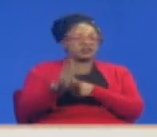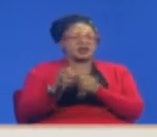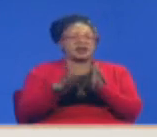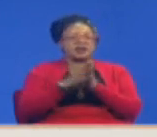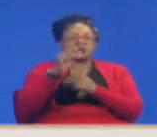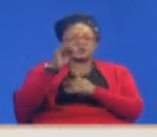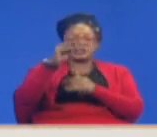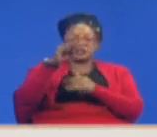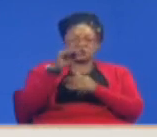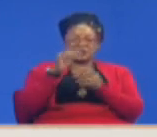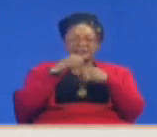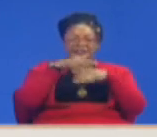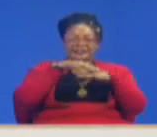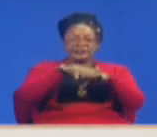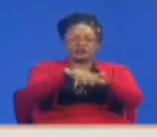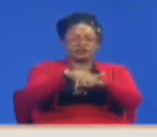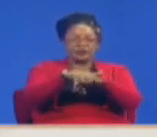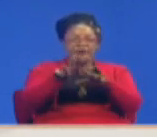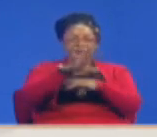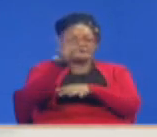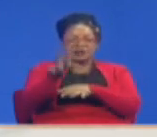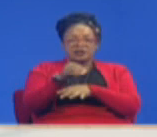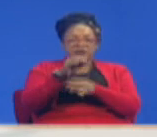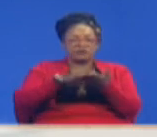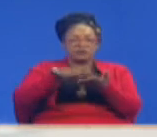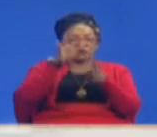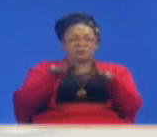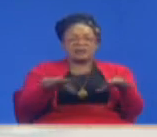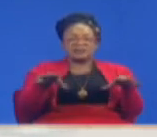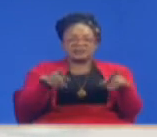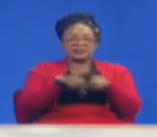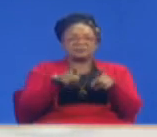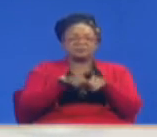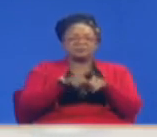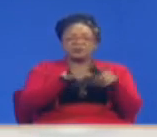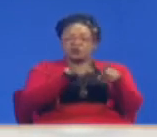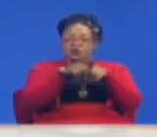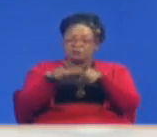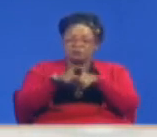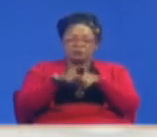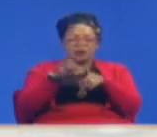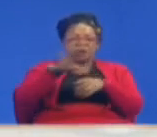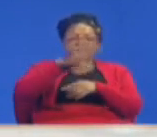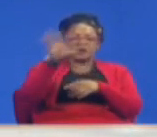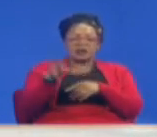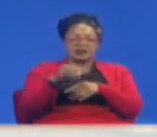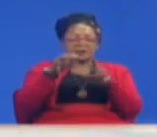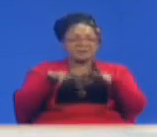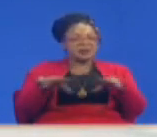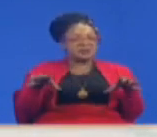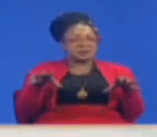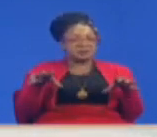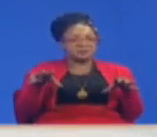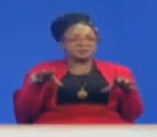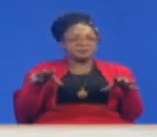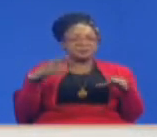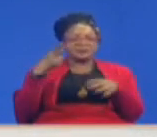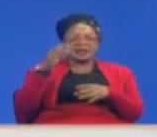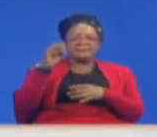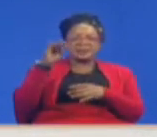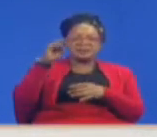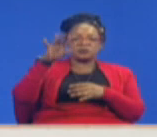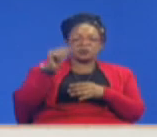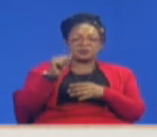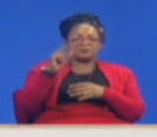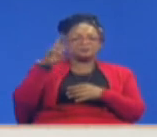integration of Africa for bigger markets and also the common market of the African continent. Herbert Ziwa, NTV,